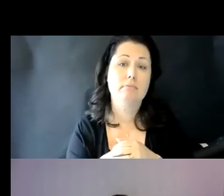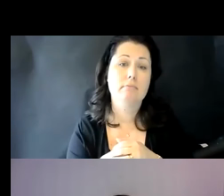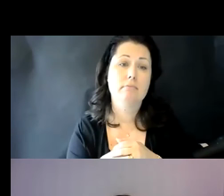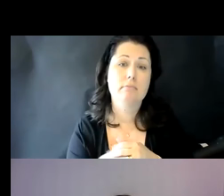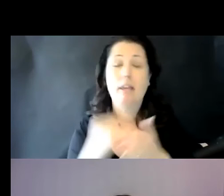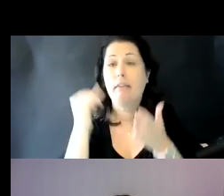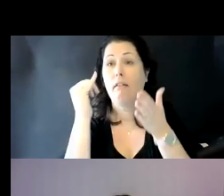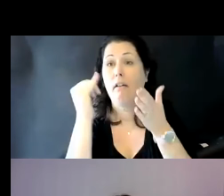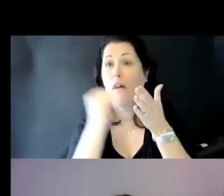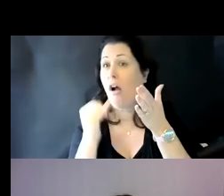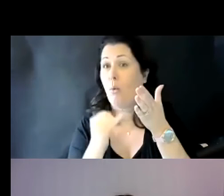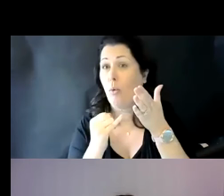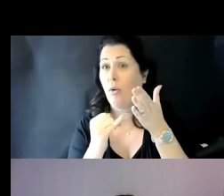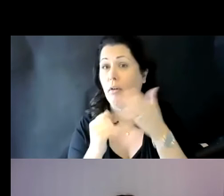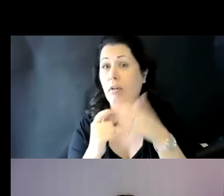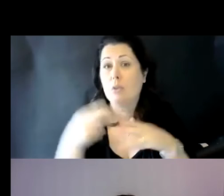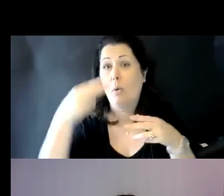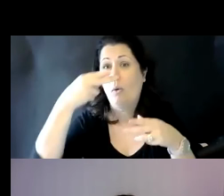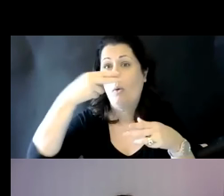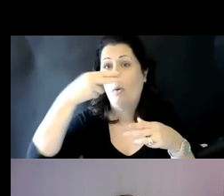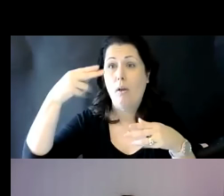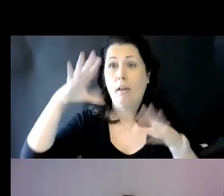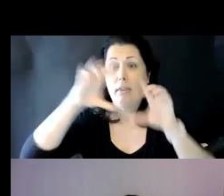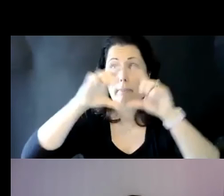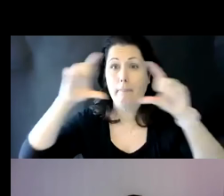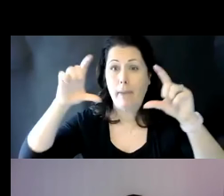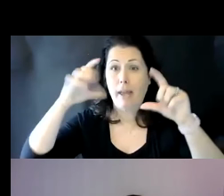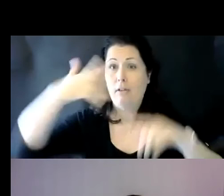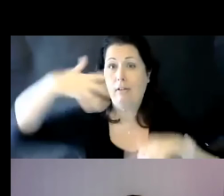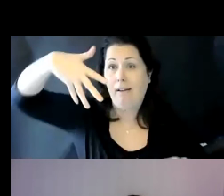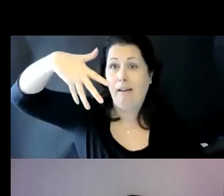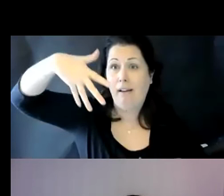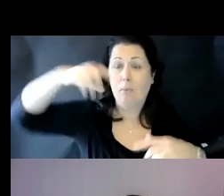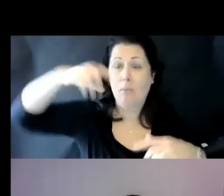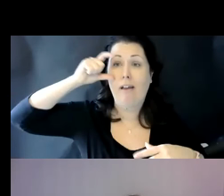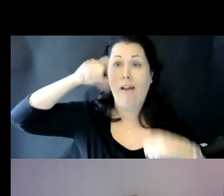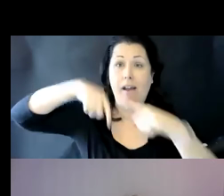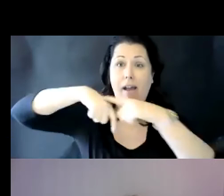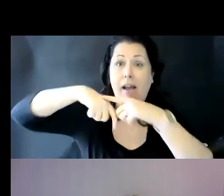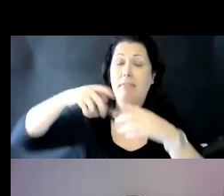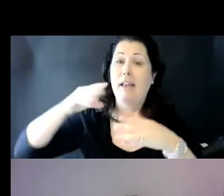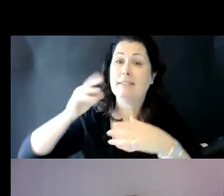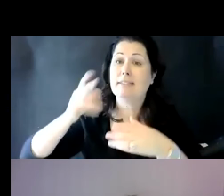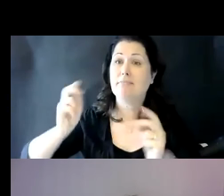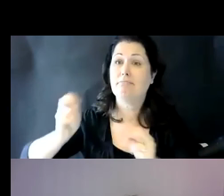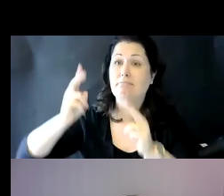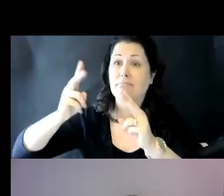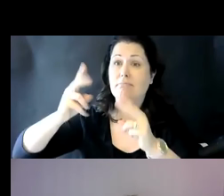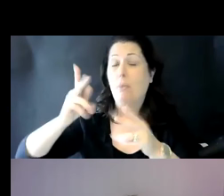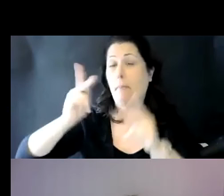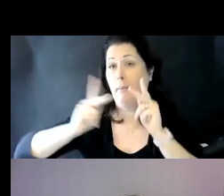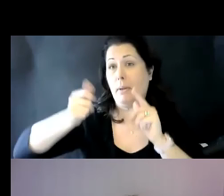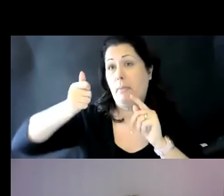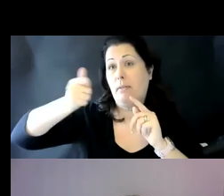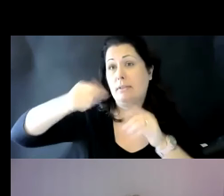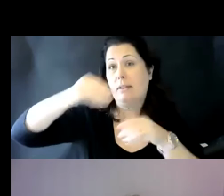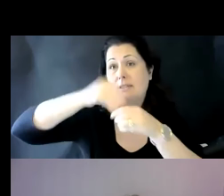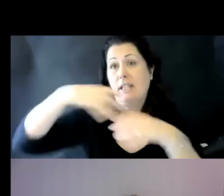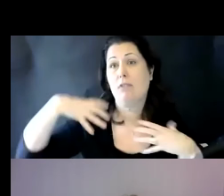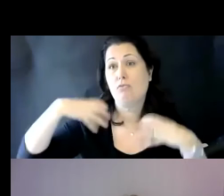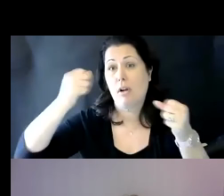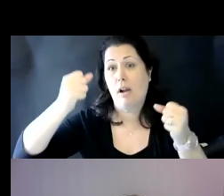artwork feature, so the banner here is actually artwork by people in recovery, and if you want to submit your artwork to us, we can put that in the banner of the